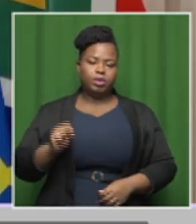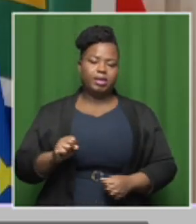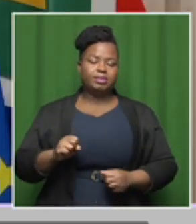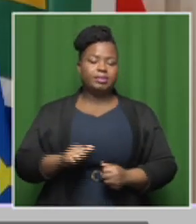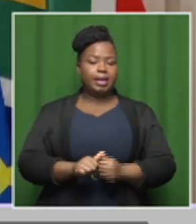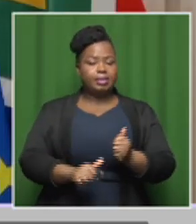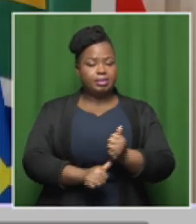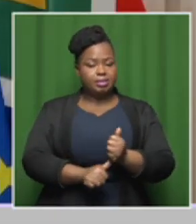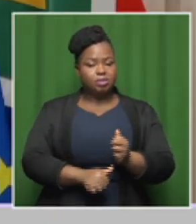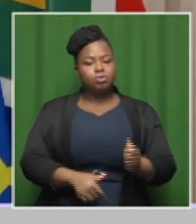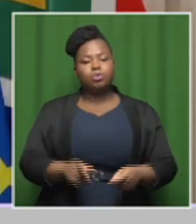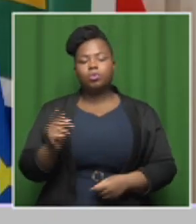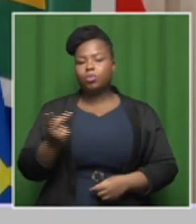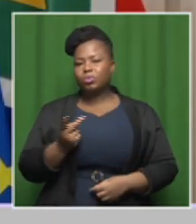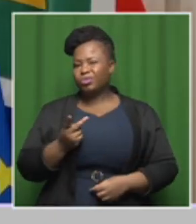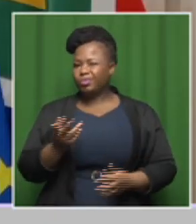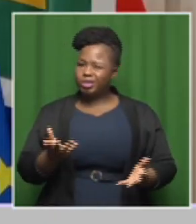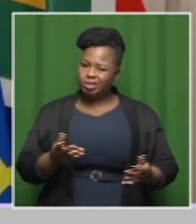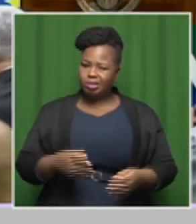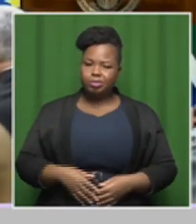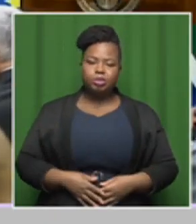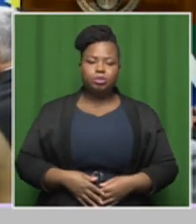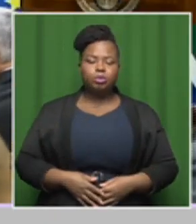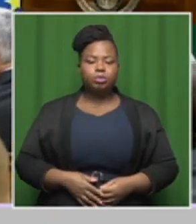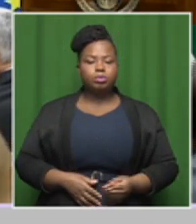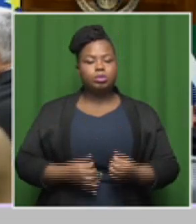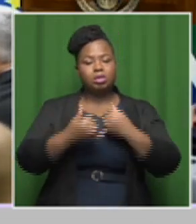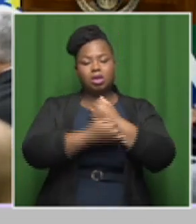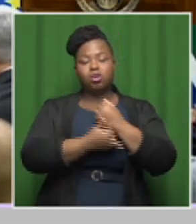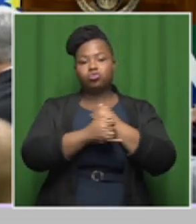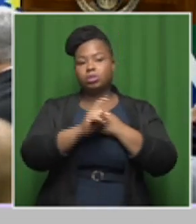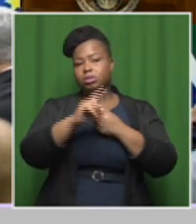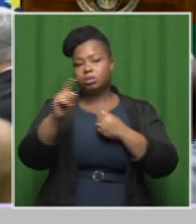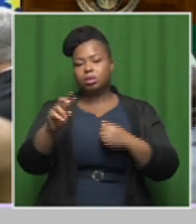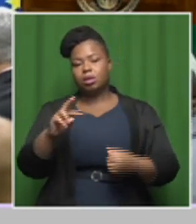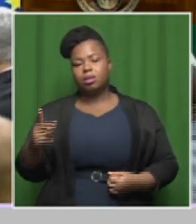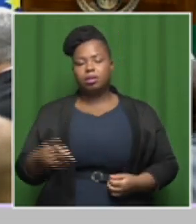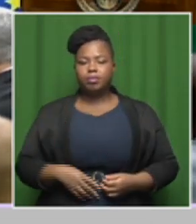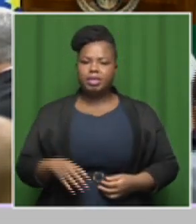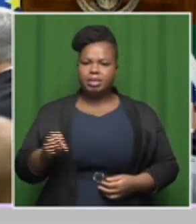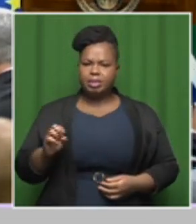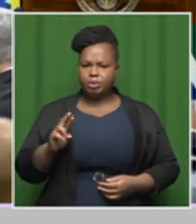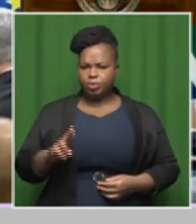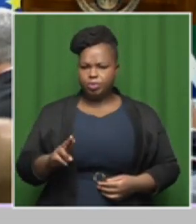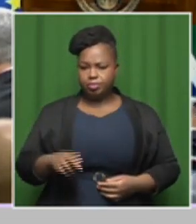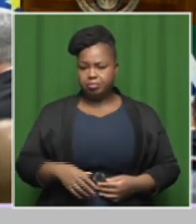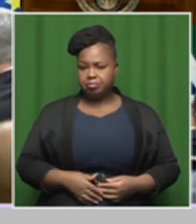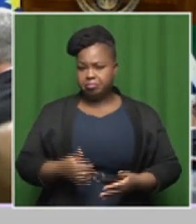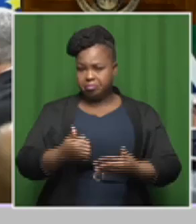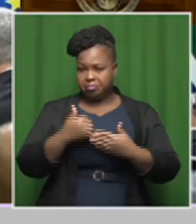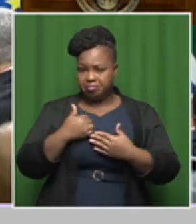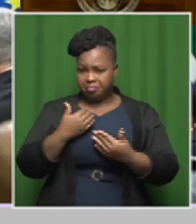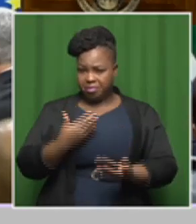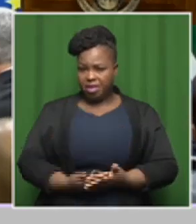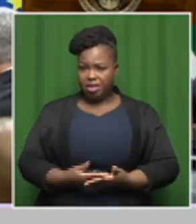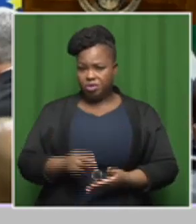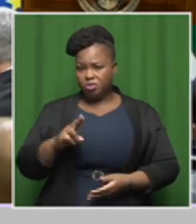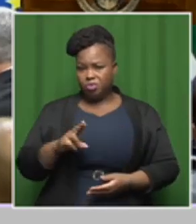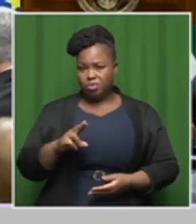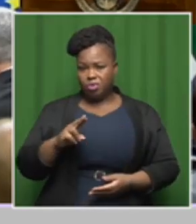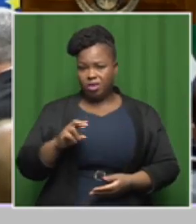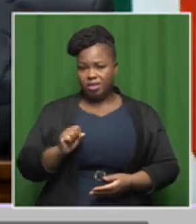the rest of the continent, and a lot of countries in the world. I mean, the EU, are they able to step up and assist in any